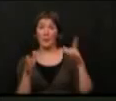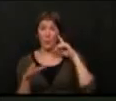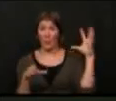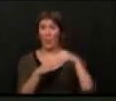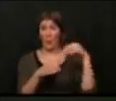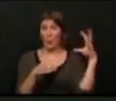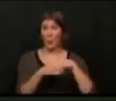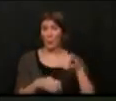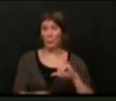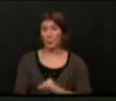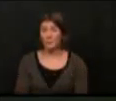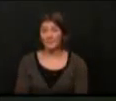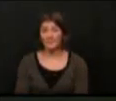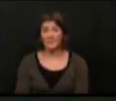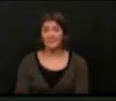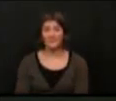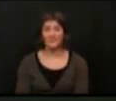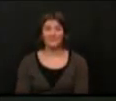well.